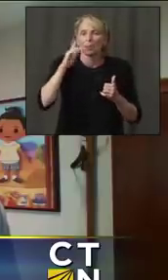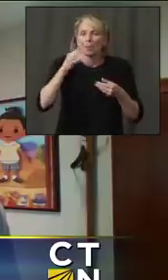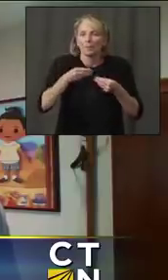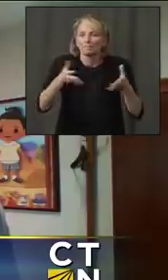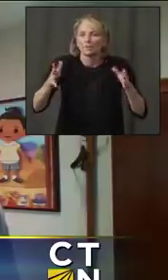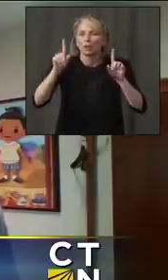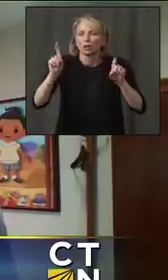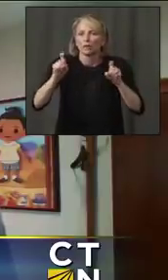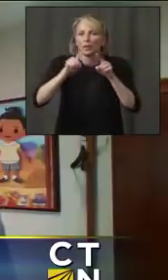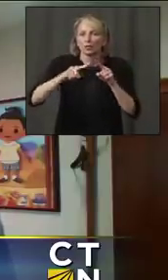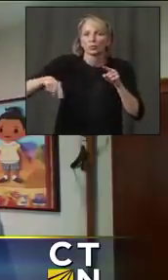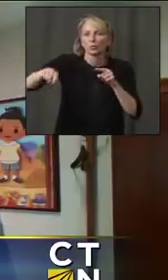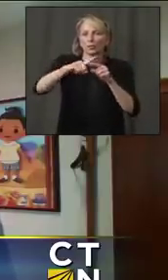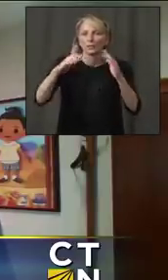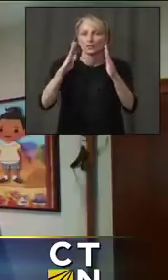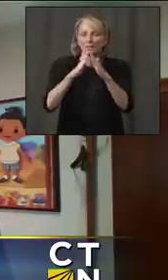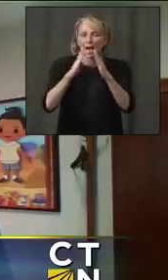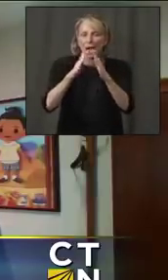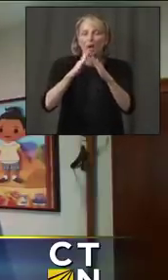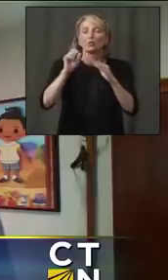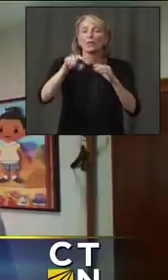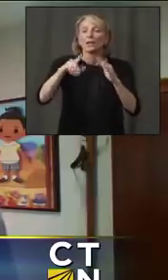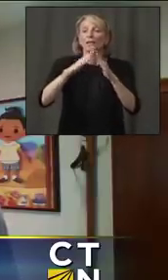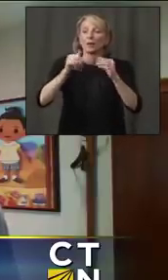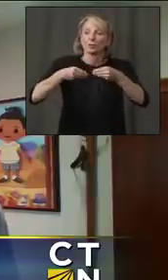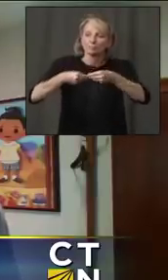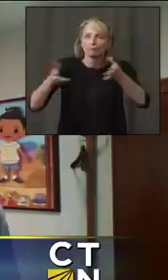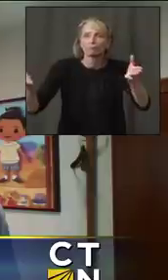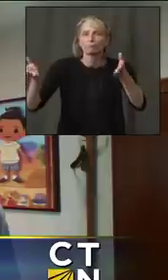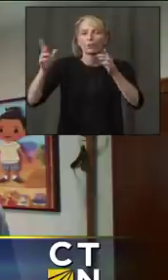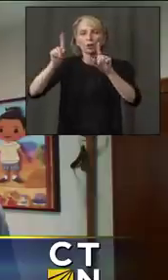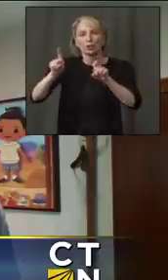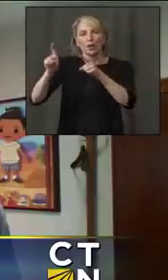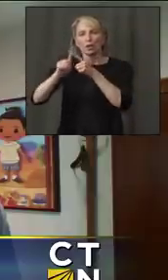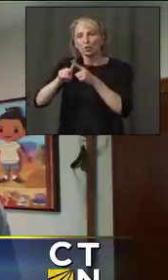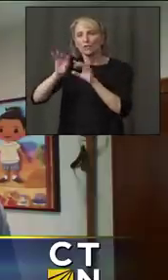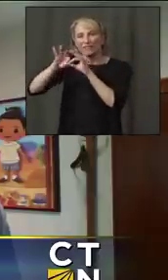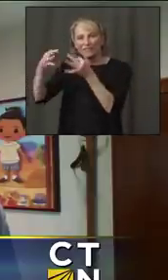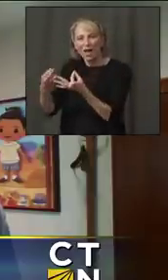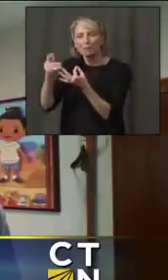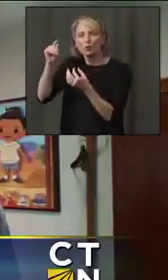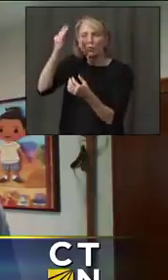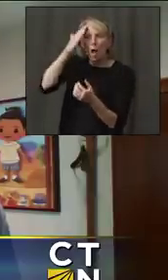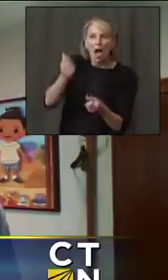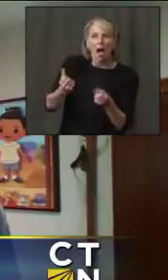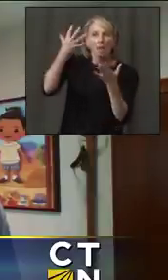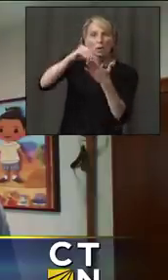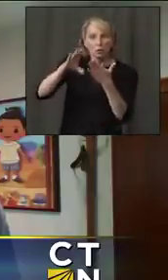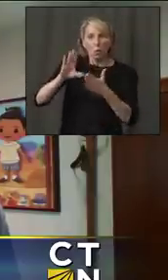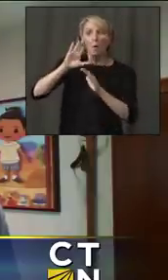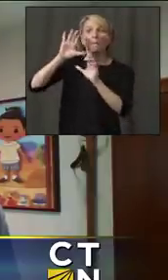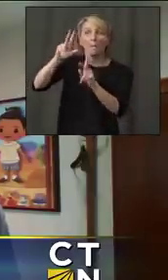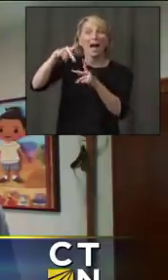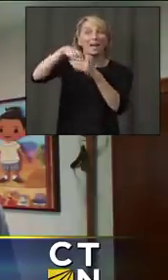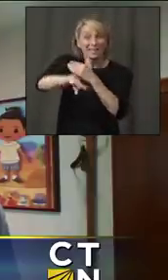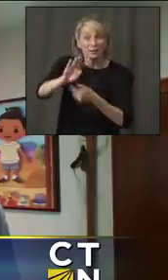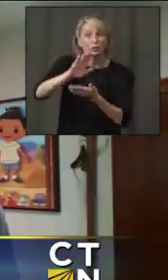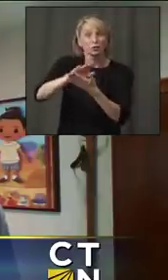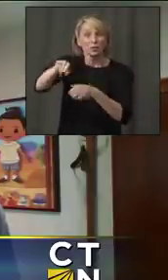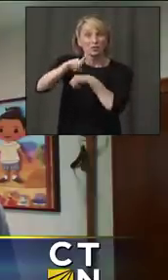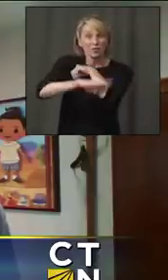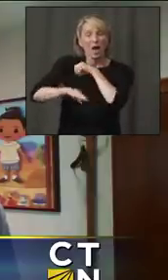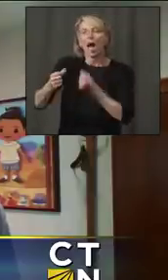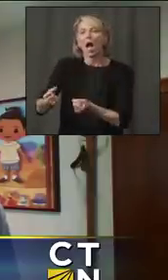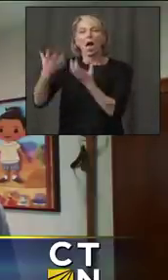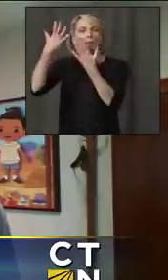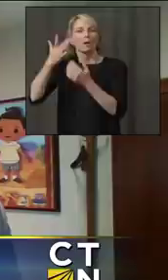the percentage of students and staff are not going to be returning. That's really important in the planning